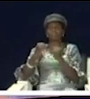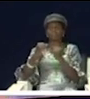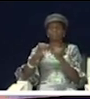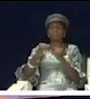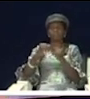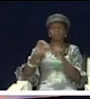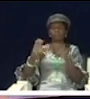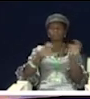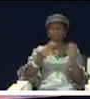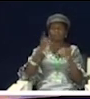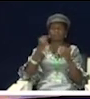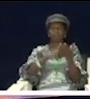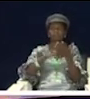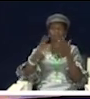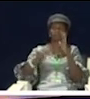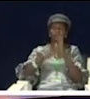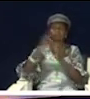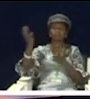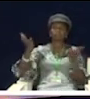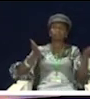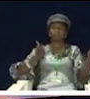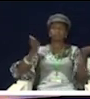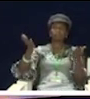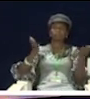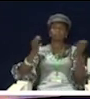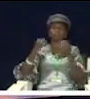the Holy Ghost service.